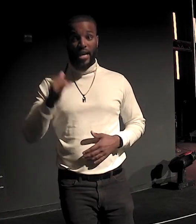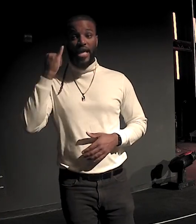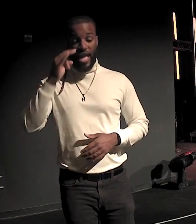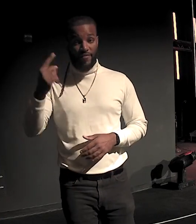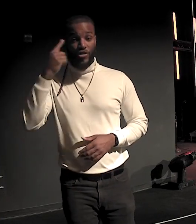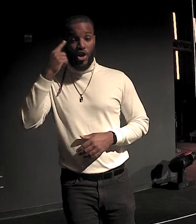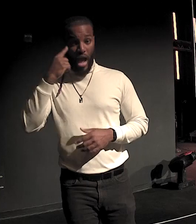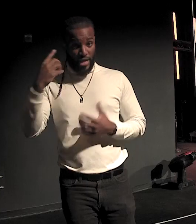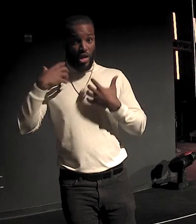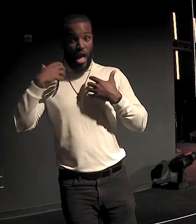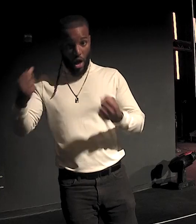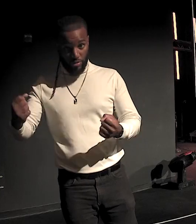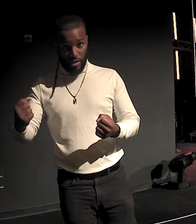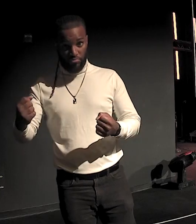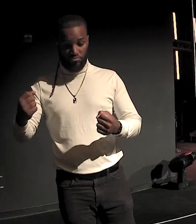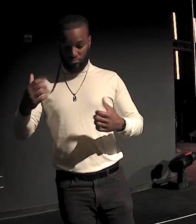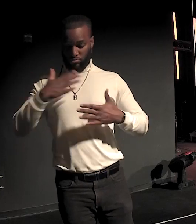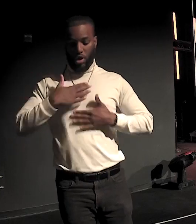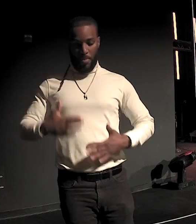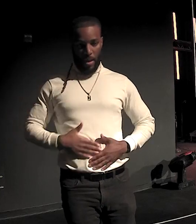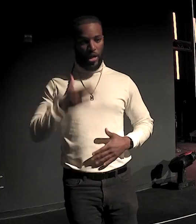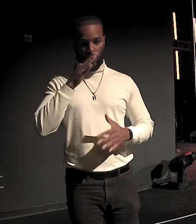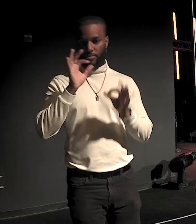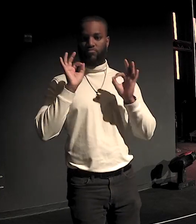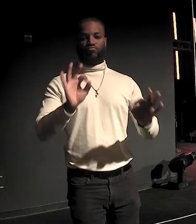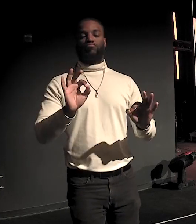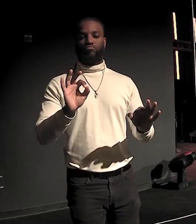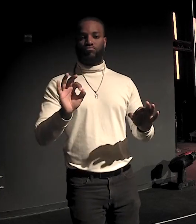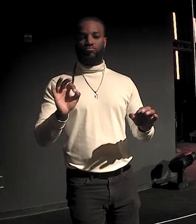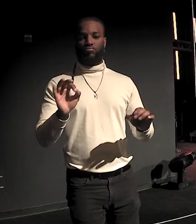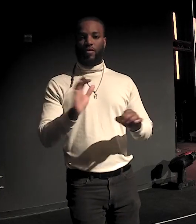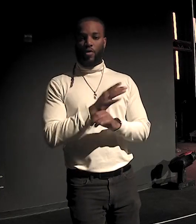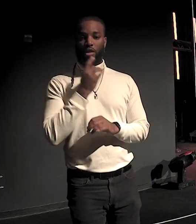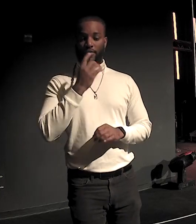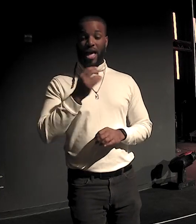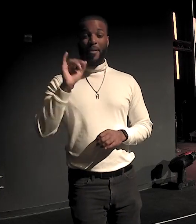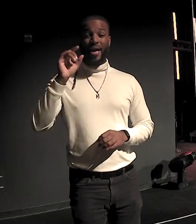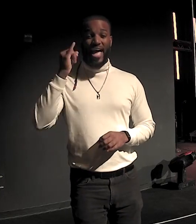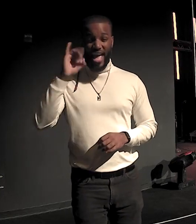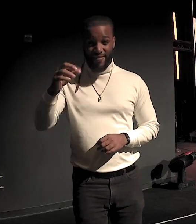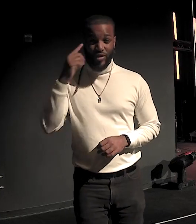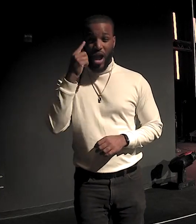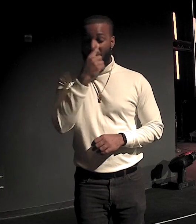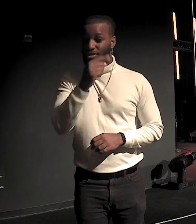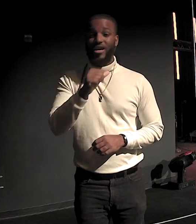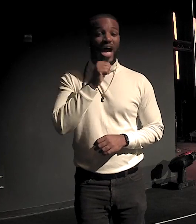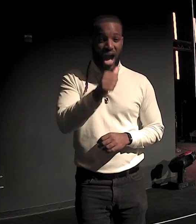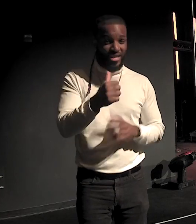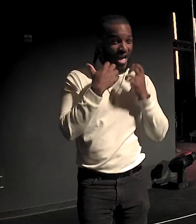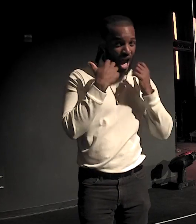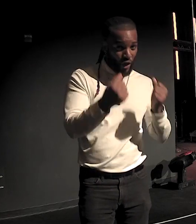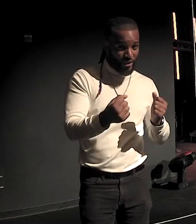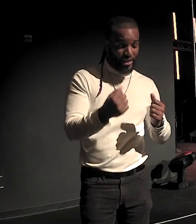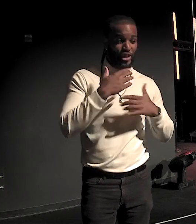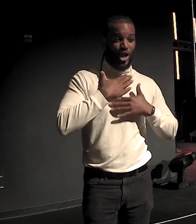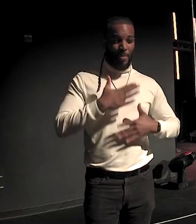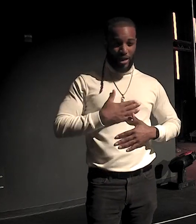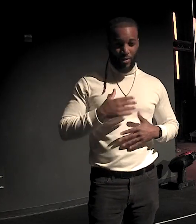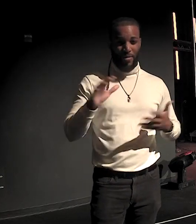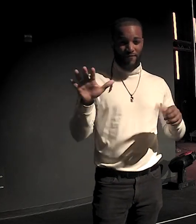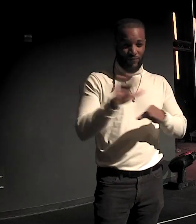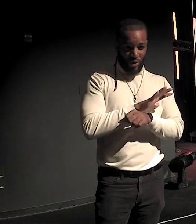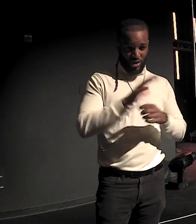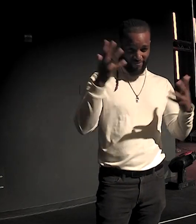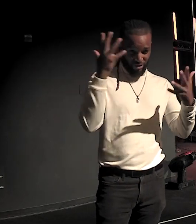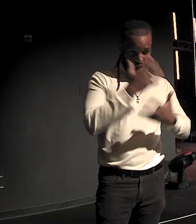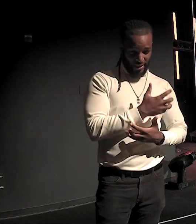healthy, your whole body will be full of light. But if your eyes are unhealthy, your whole body will be full of